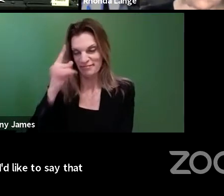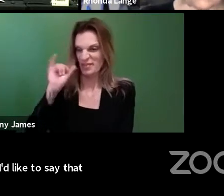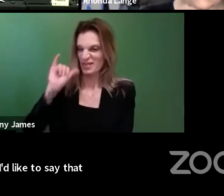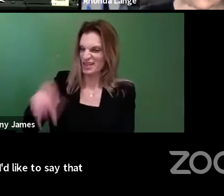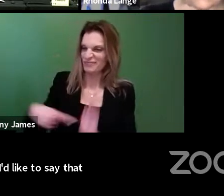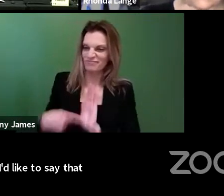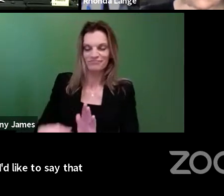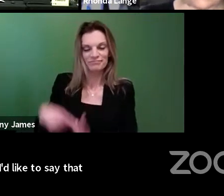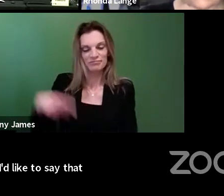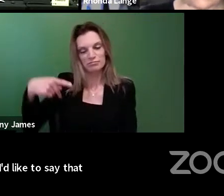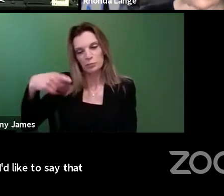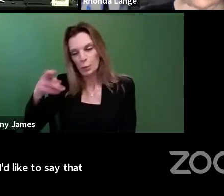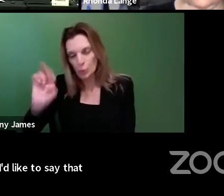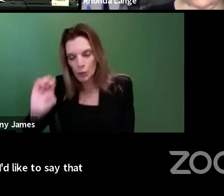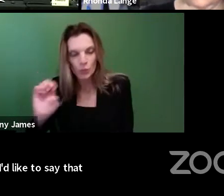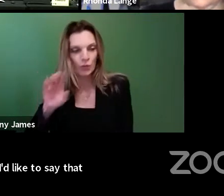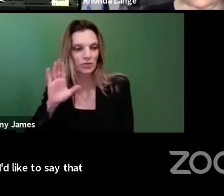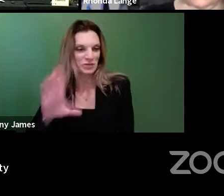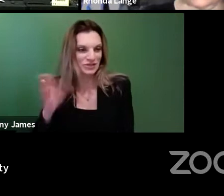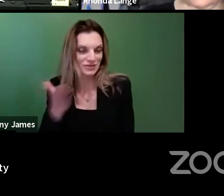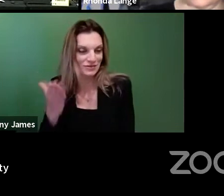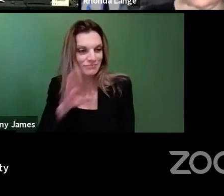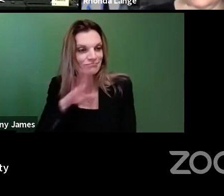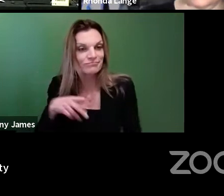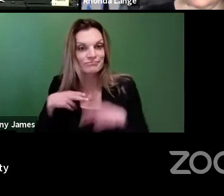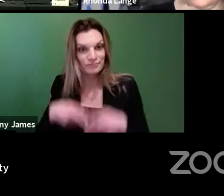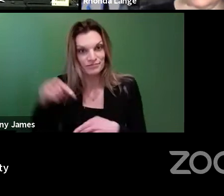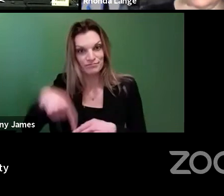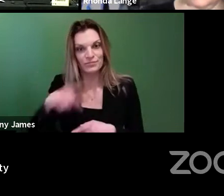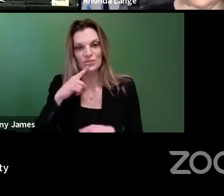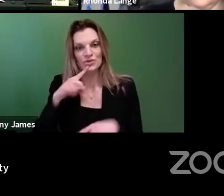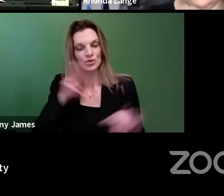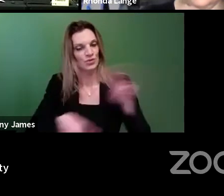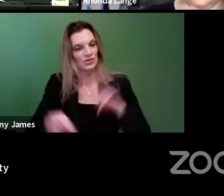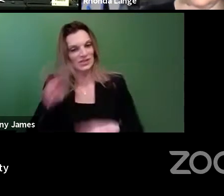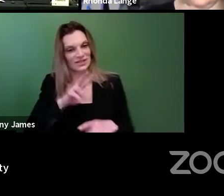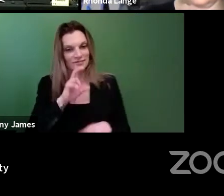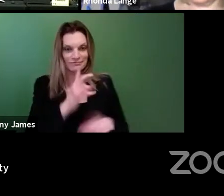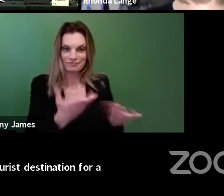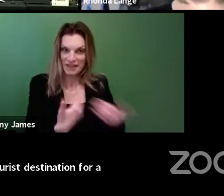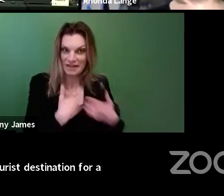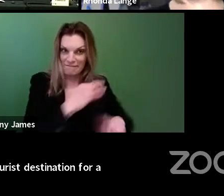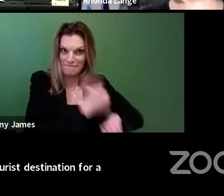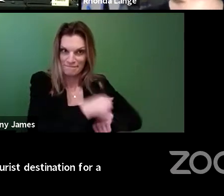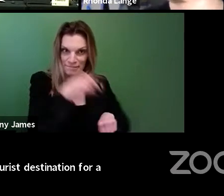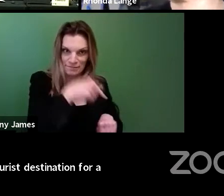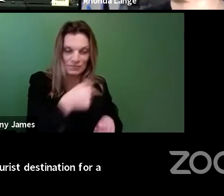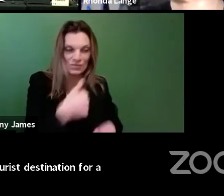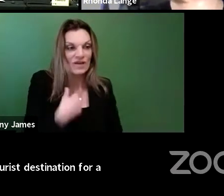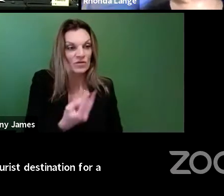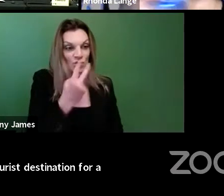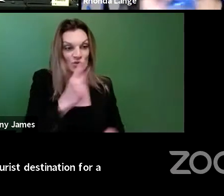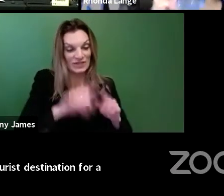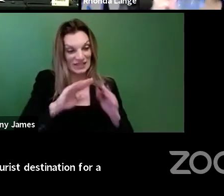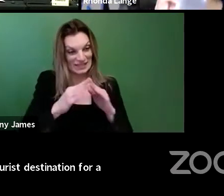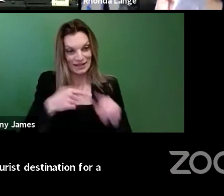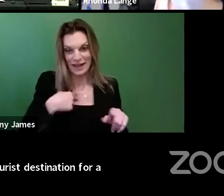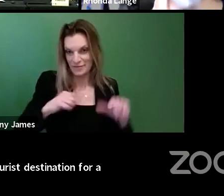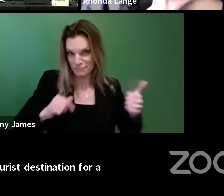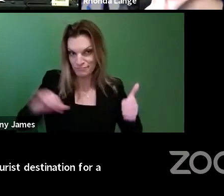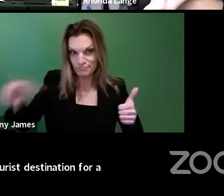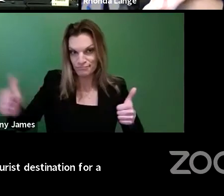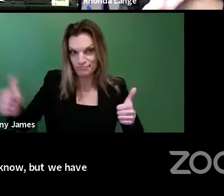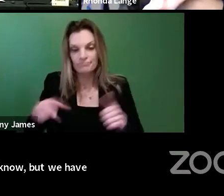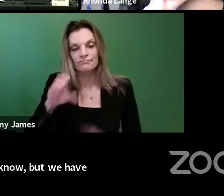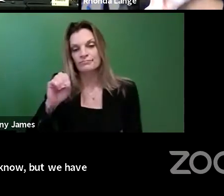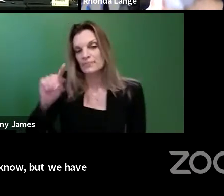a tourist destination for a reason. Some of you may not know, but we have two cities in Ottawa County that